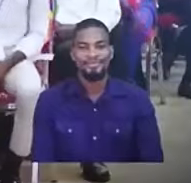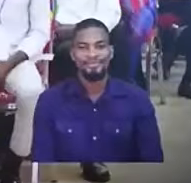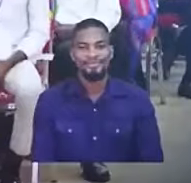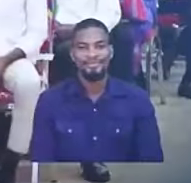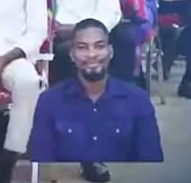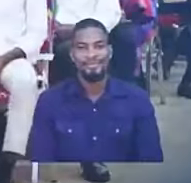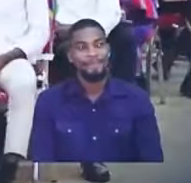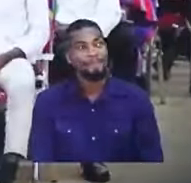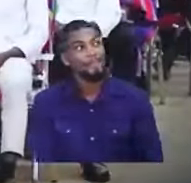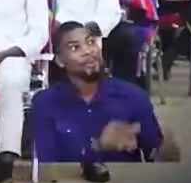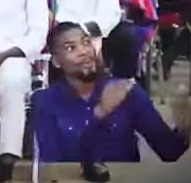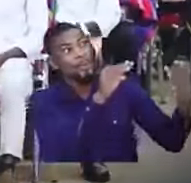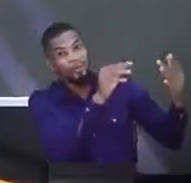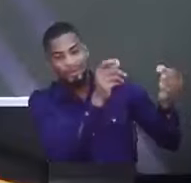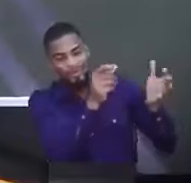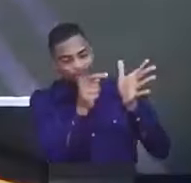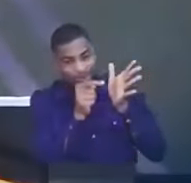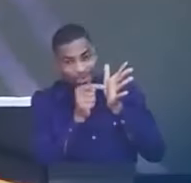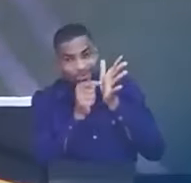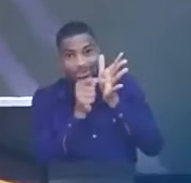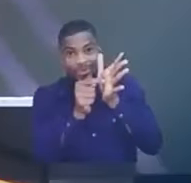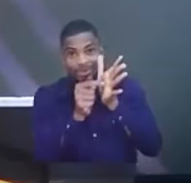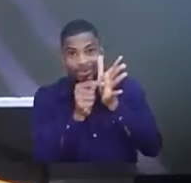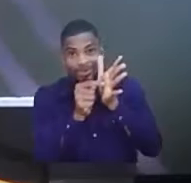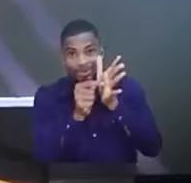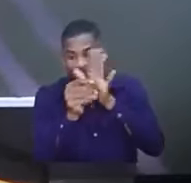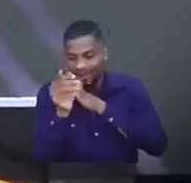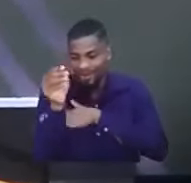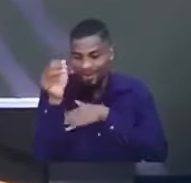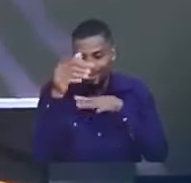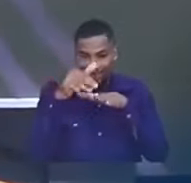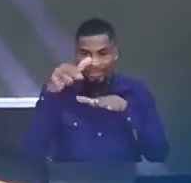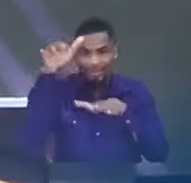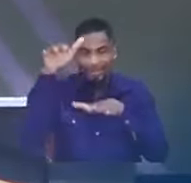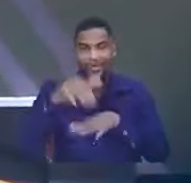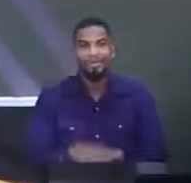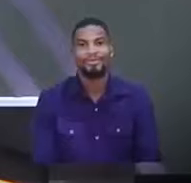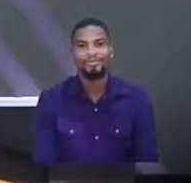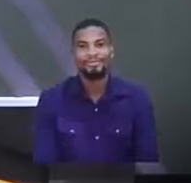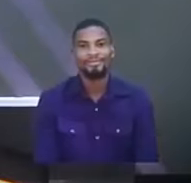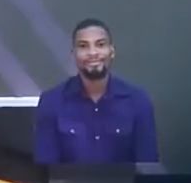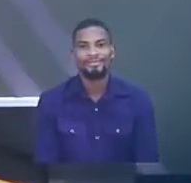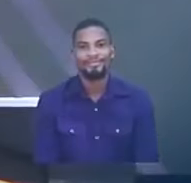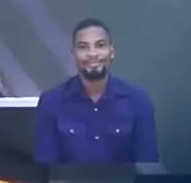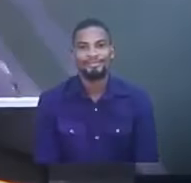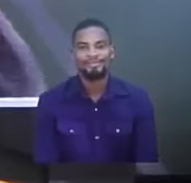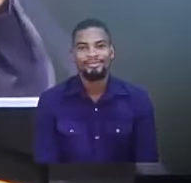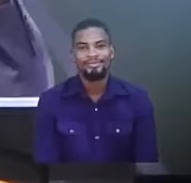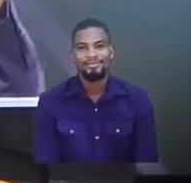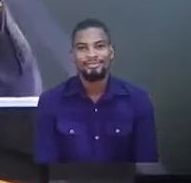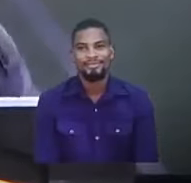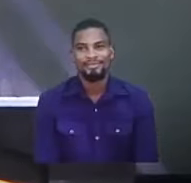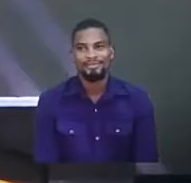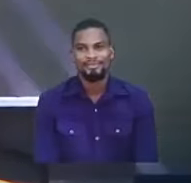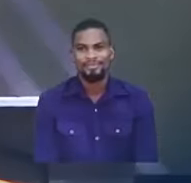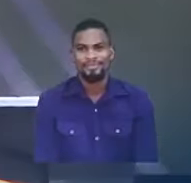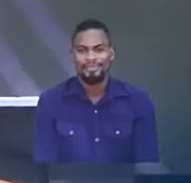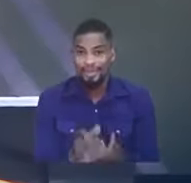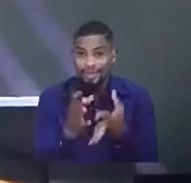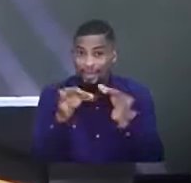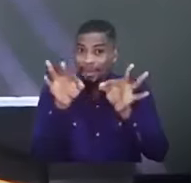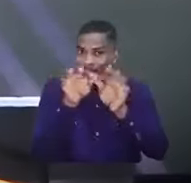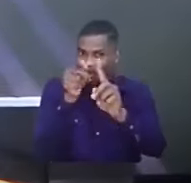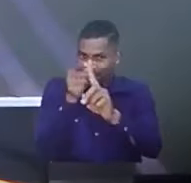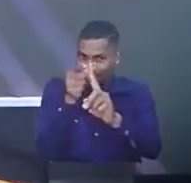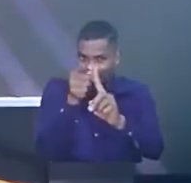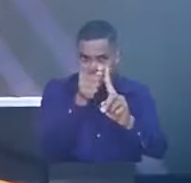hope for the manifestation of the glory of God in your sphere. That is how important you are to